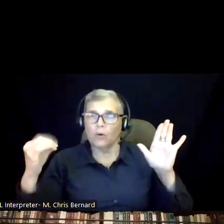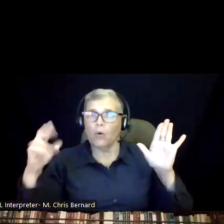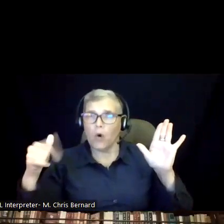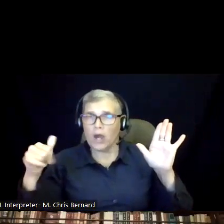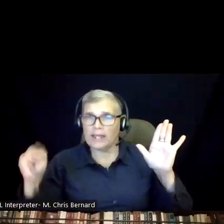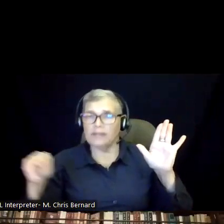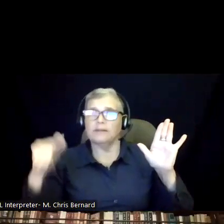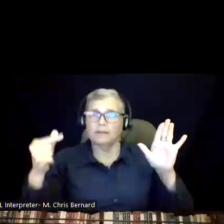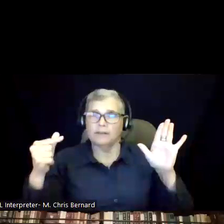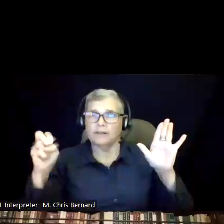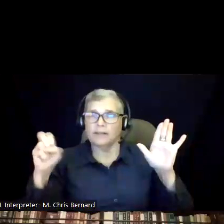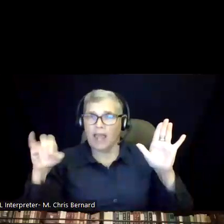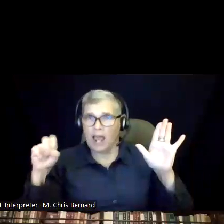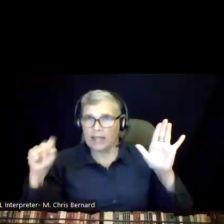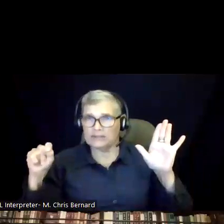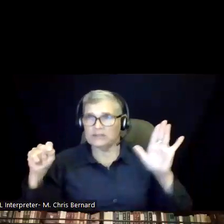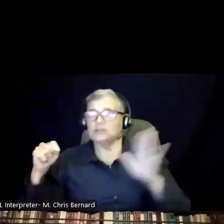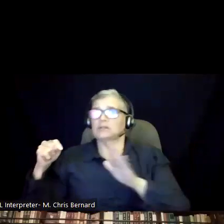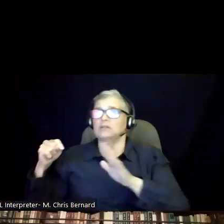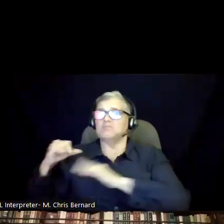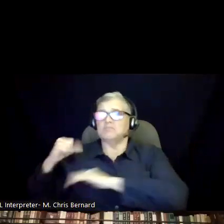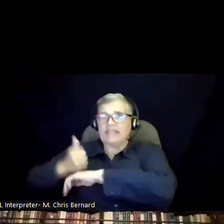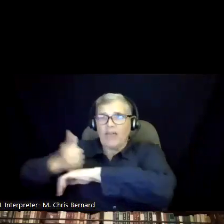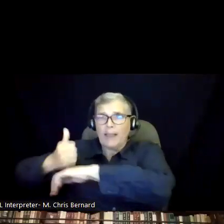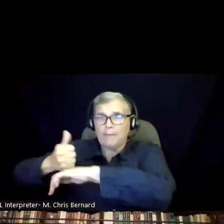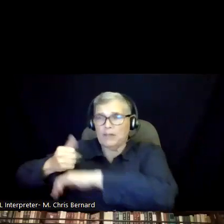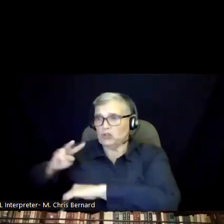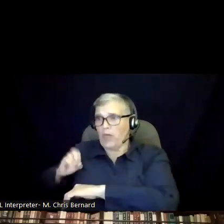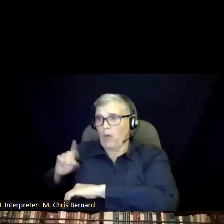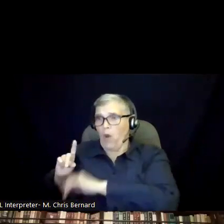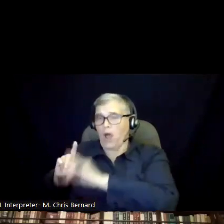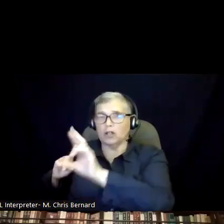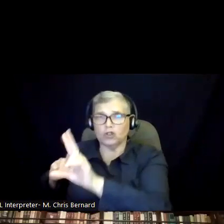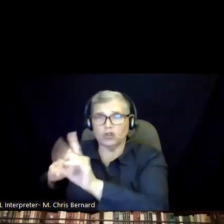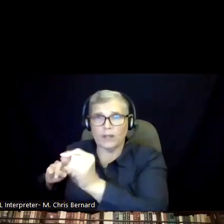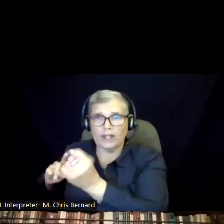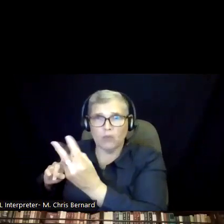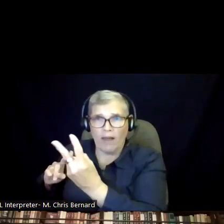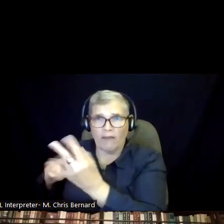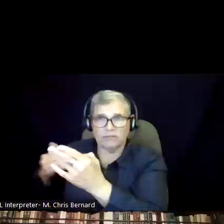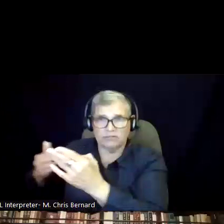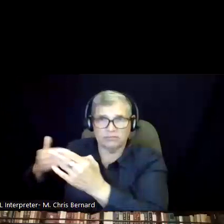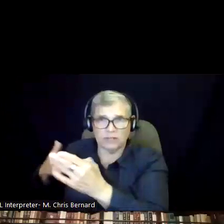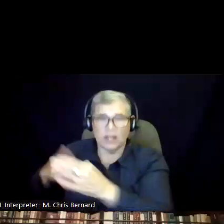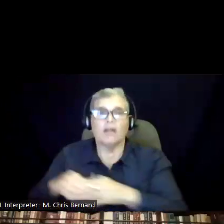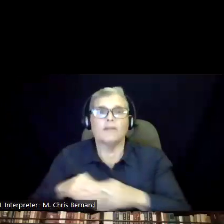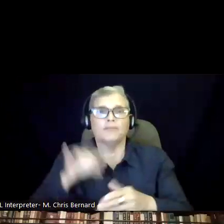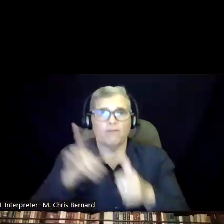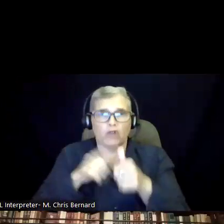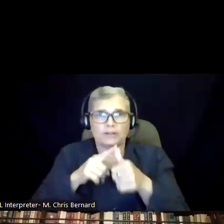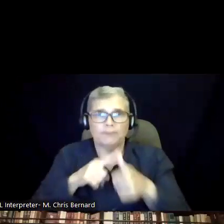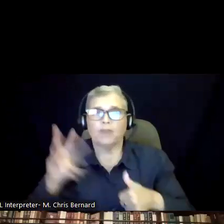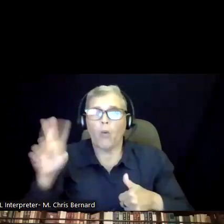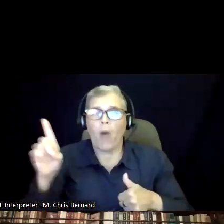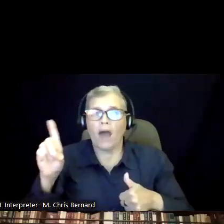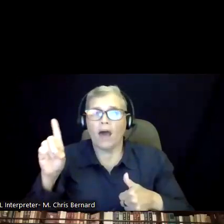2001, between 2001 and 2012. The first is that wildlife resources are held in public trust.